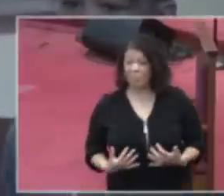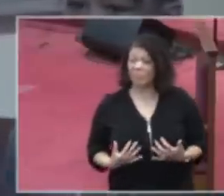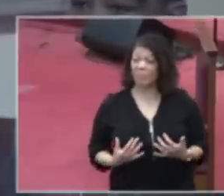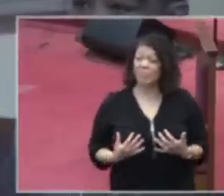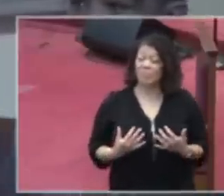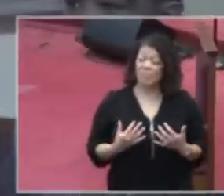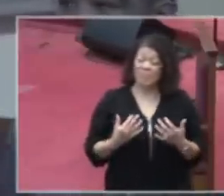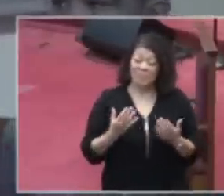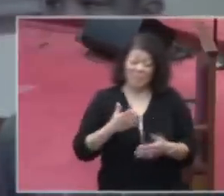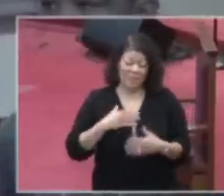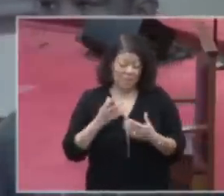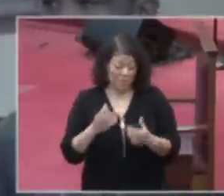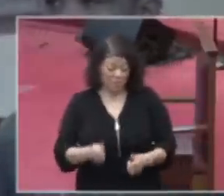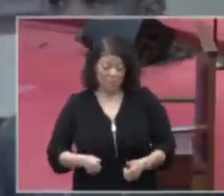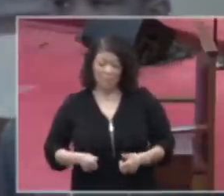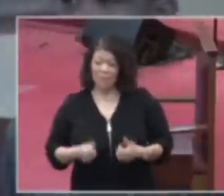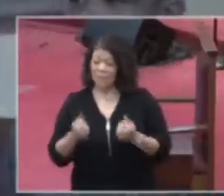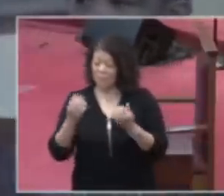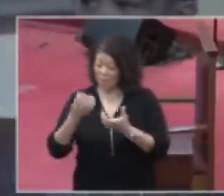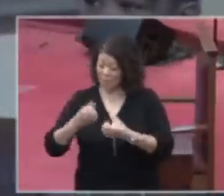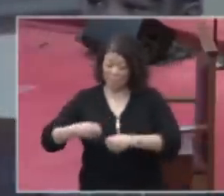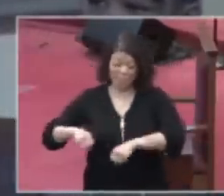fire. I'll provide the sacrifice.